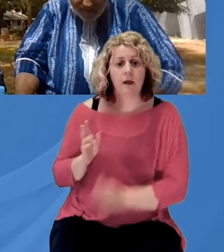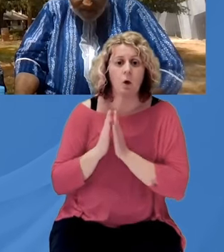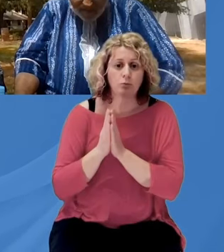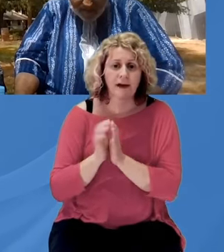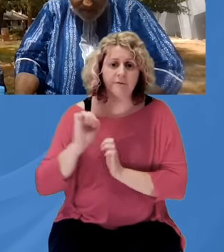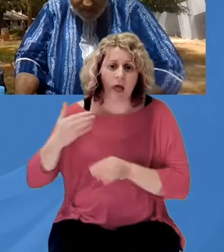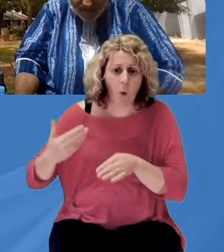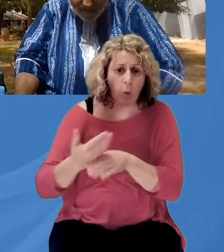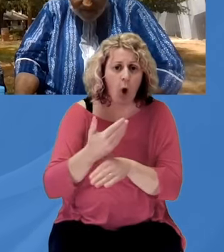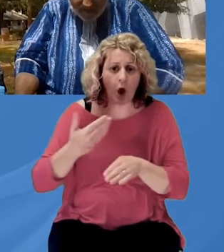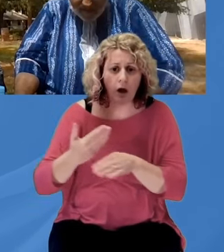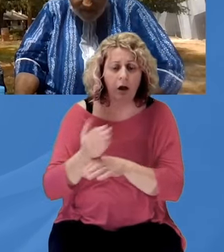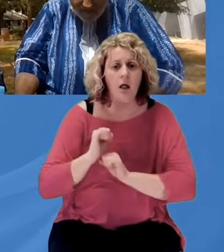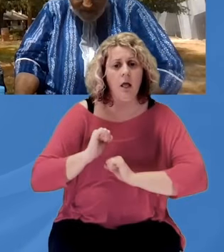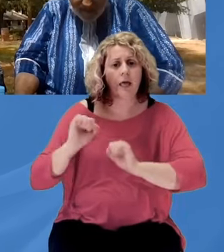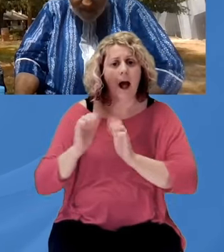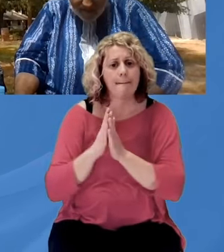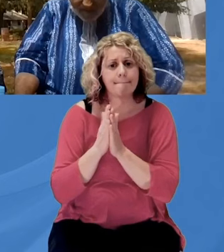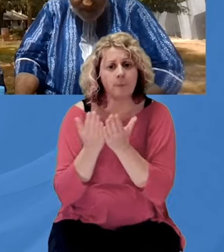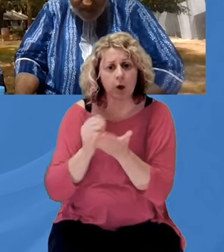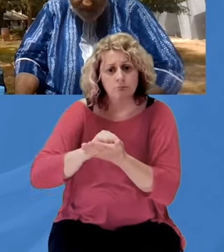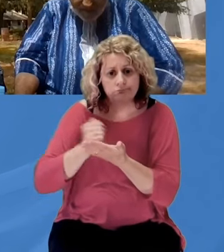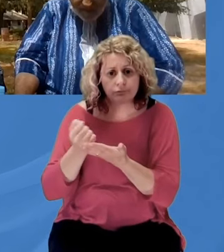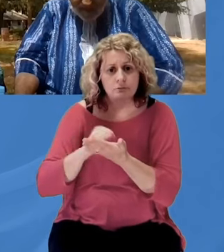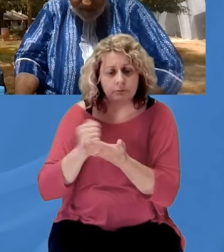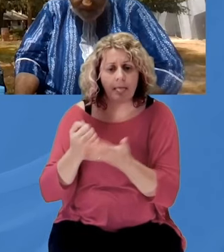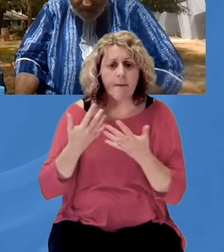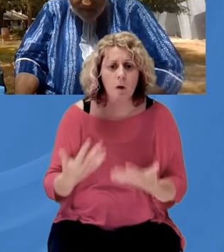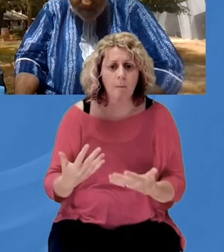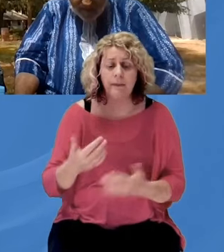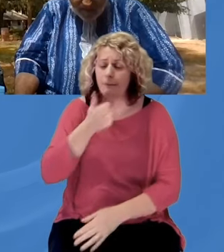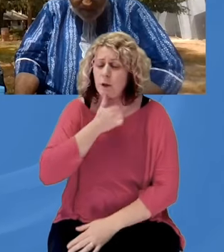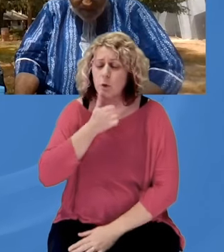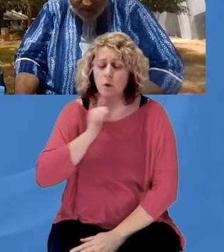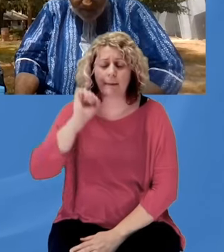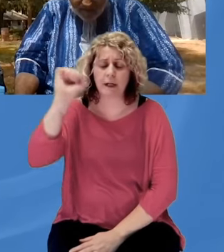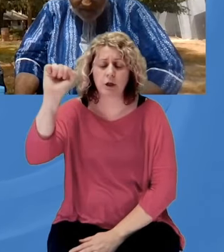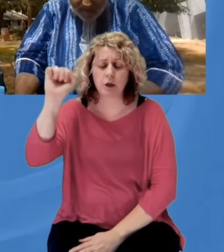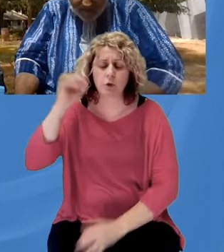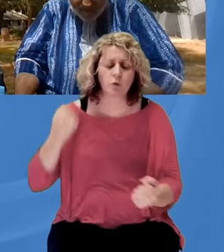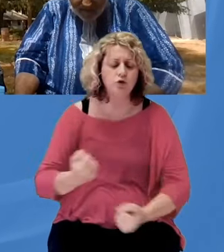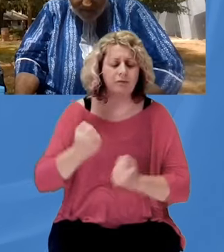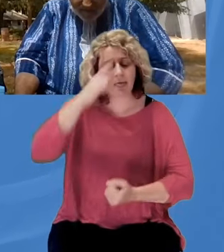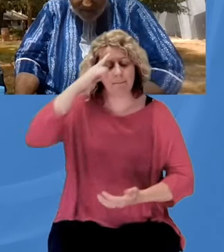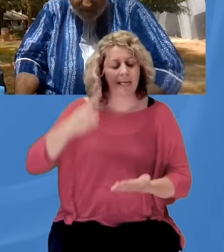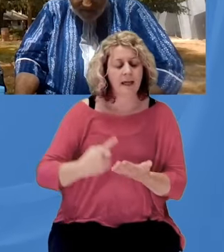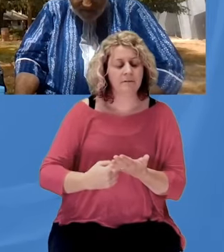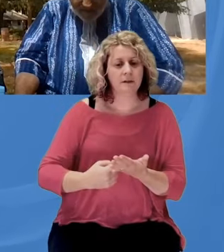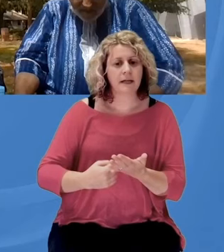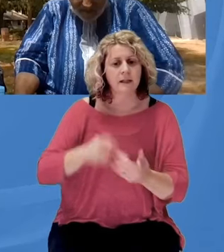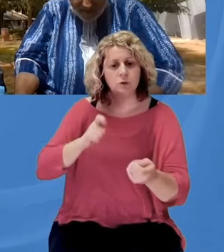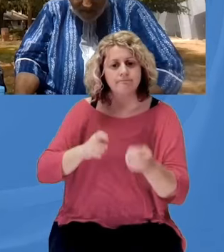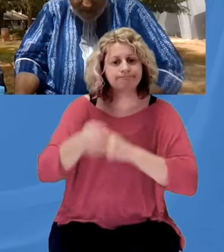pray. And we pray for their ministry. We pray for the books they're involved in producing. that those would be used by you to